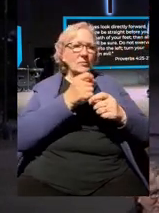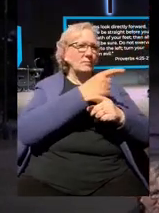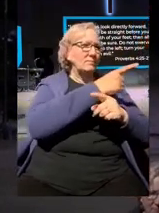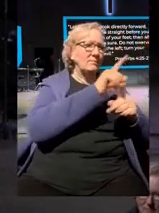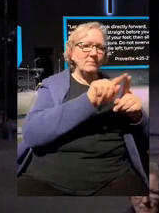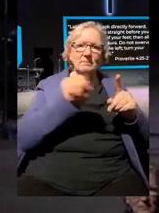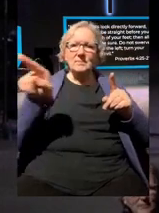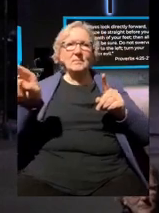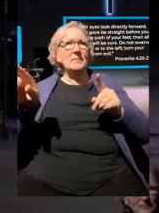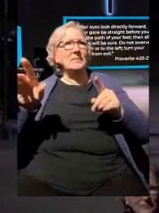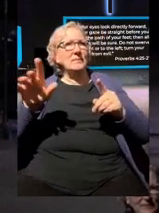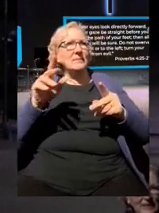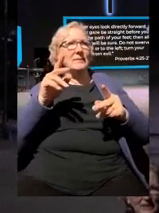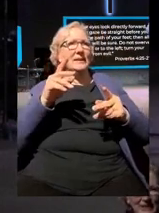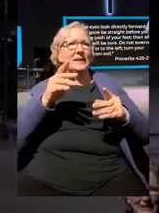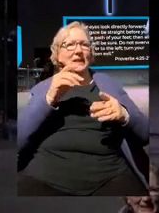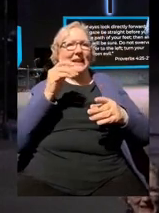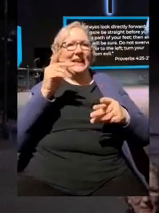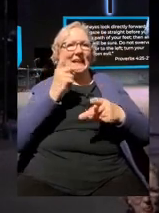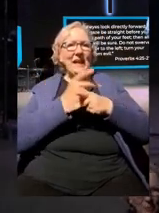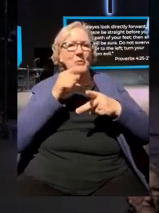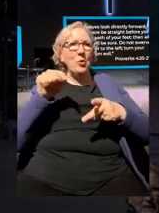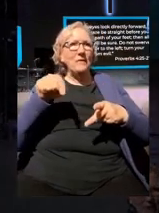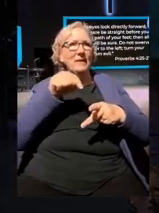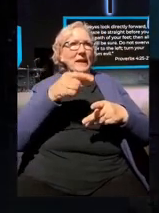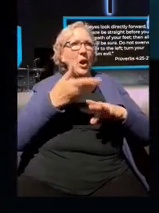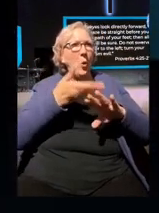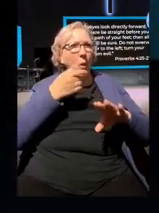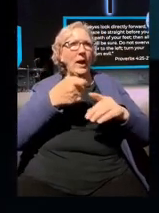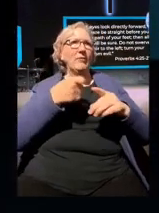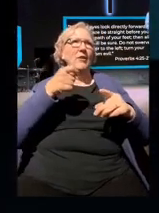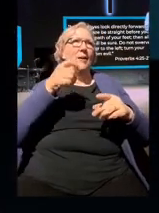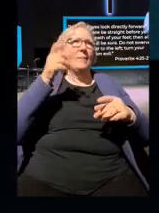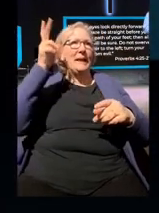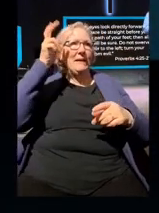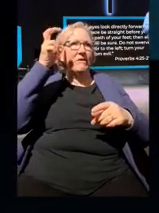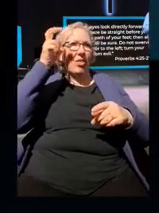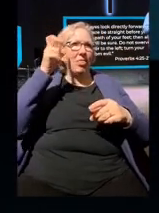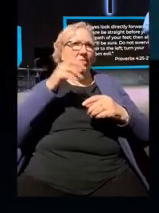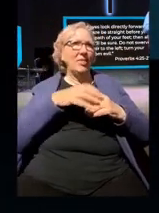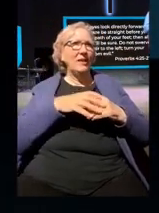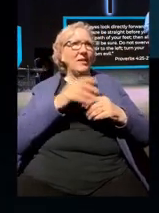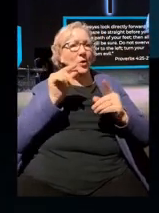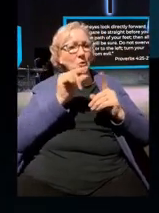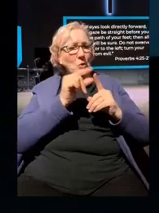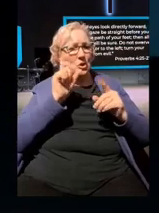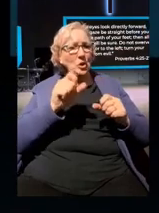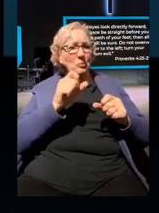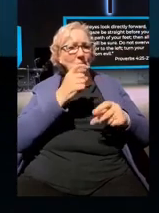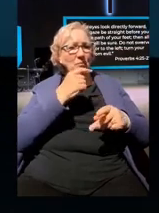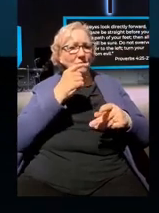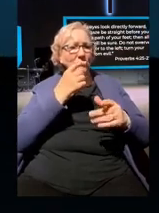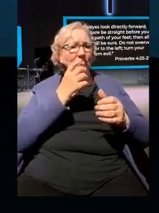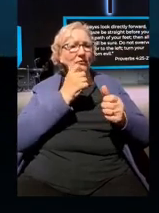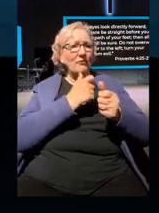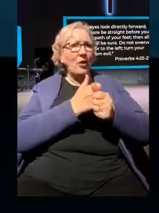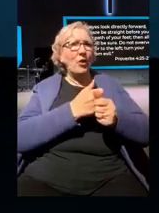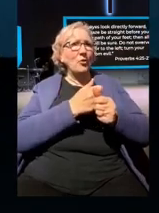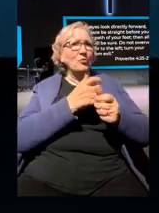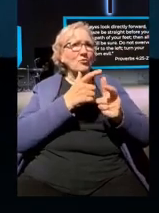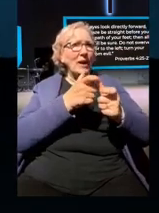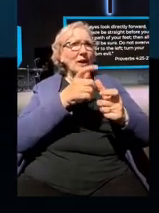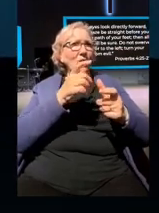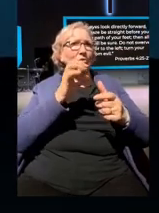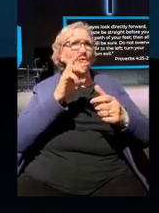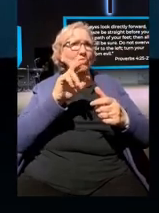evil. Those could be words for running a race, right? Keep your eyes ahead, one foot in front of the other. And when we hit